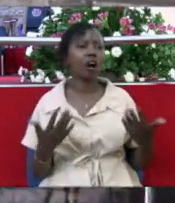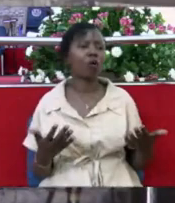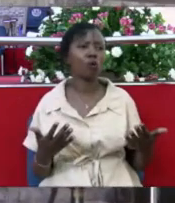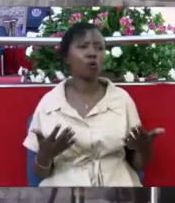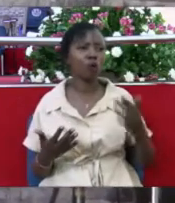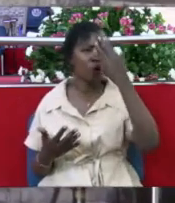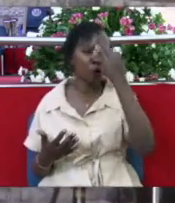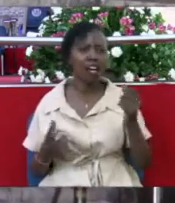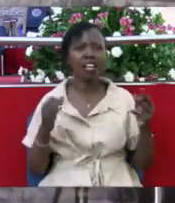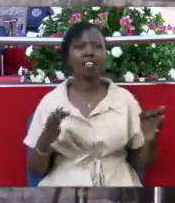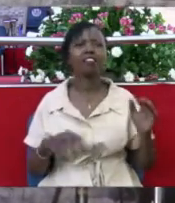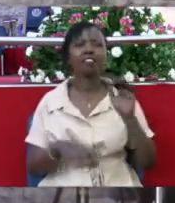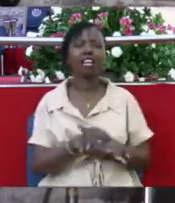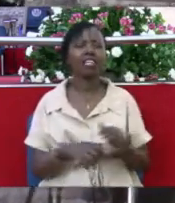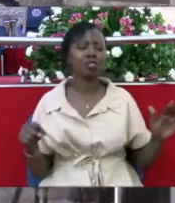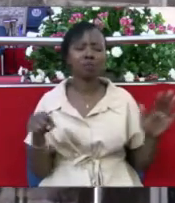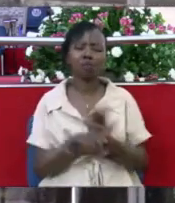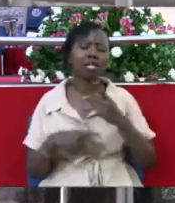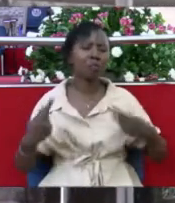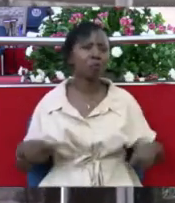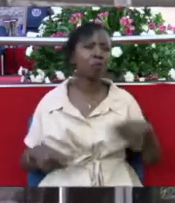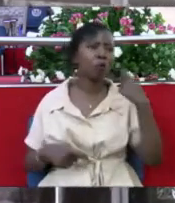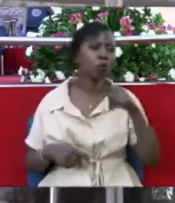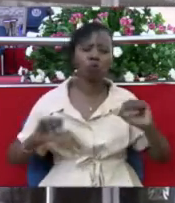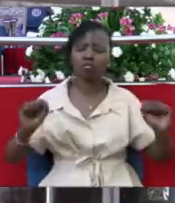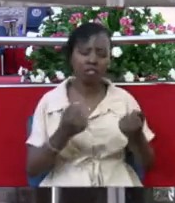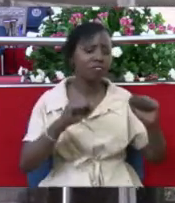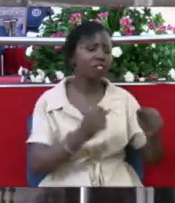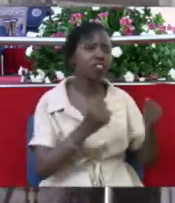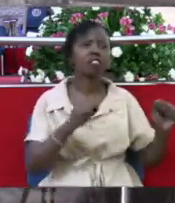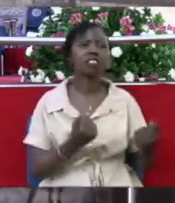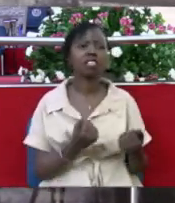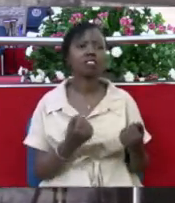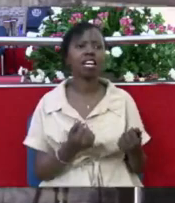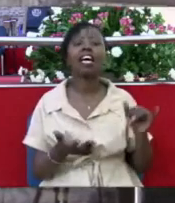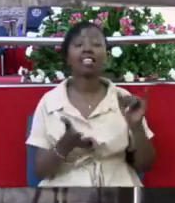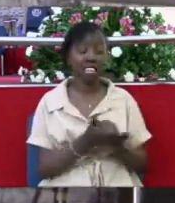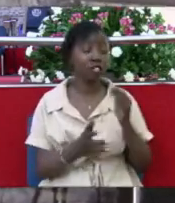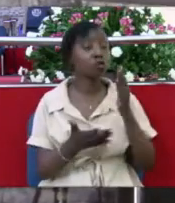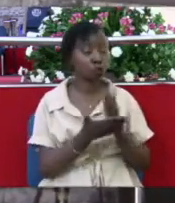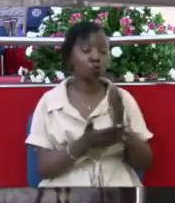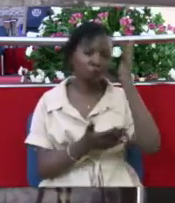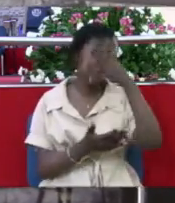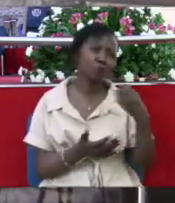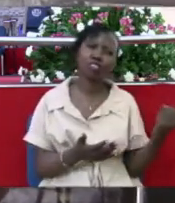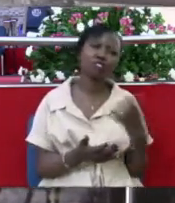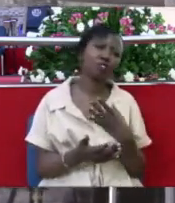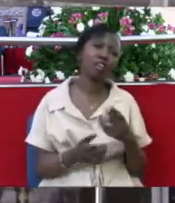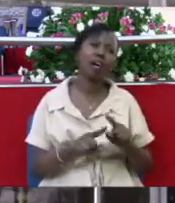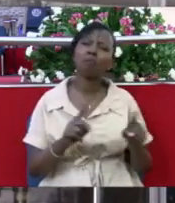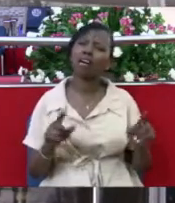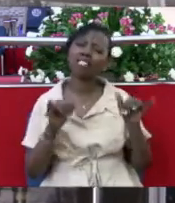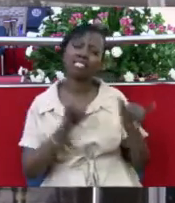sababu tukipata watu wengi, who are getting born again, ambao wanaokoka, and that is beautiful, na ni furaha, ni nzuri, but we are also not